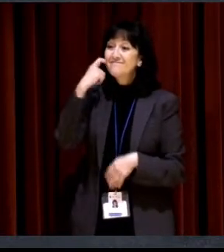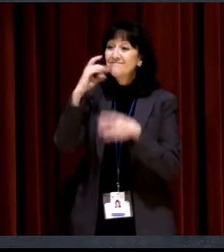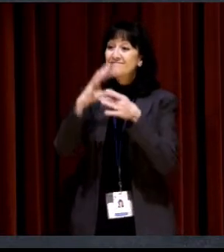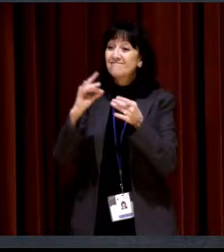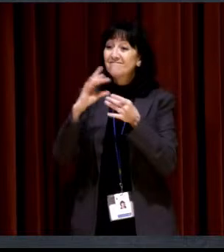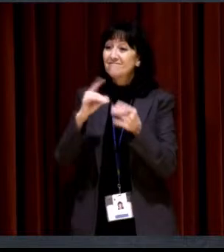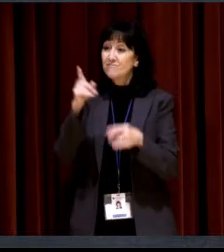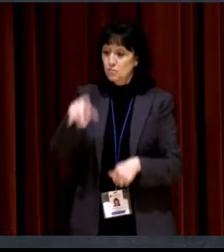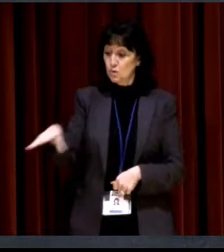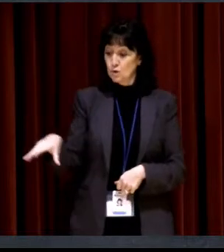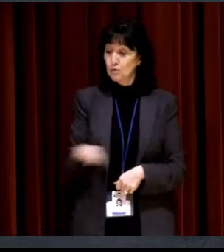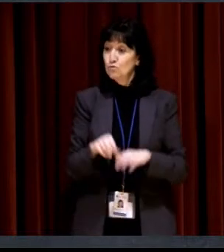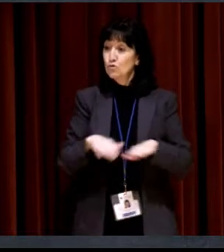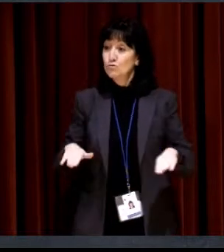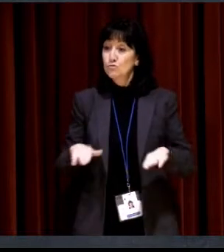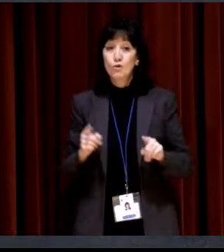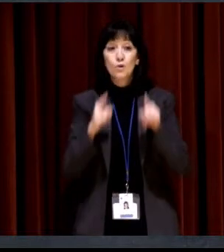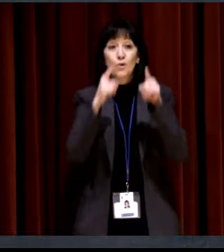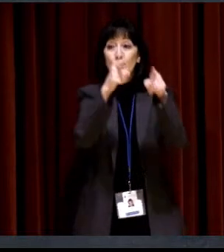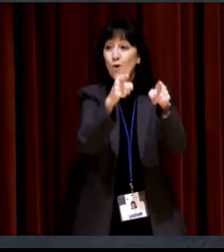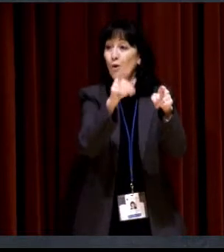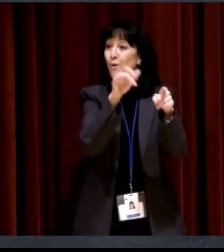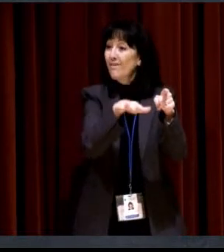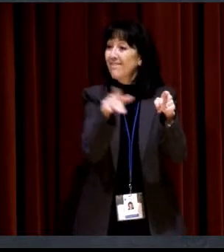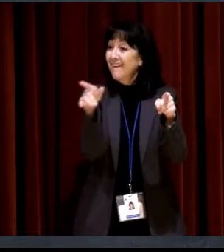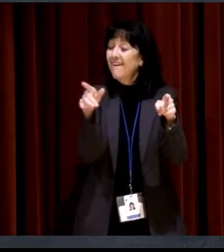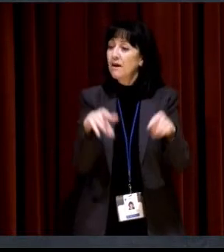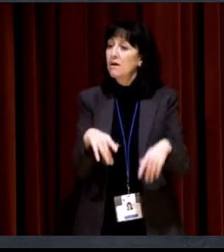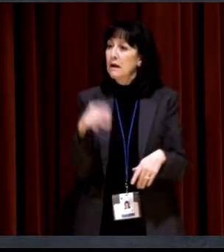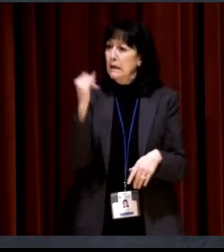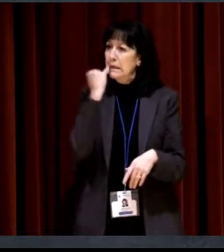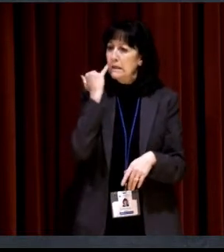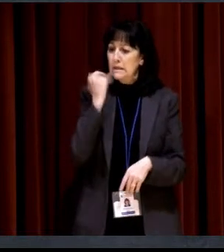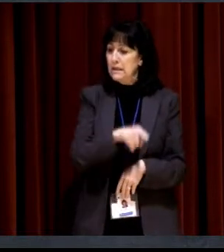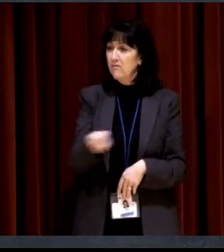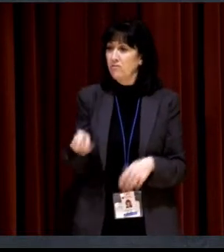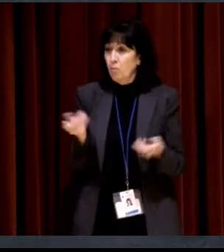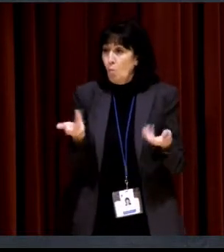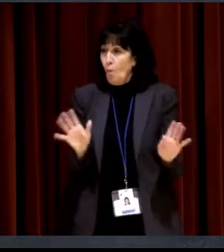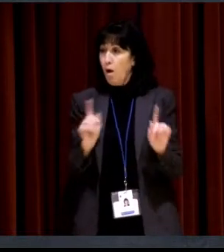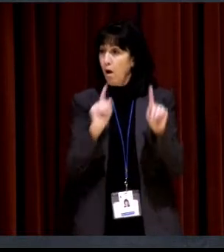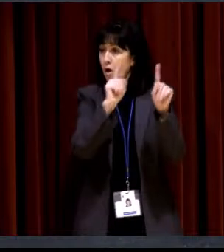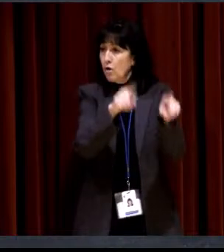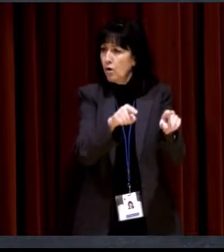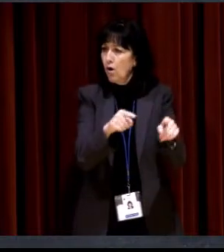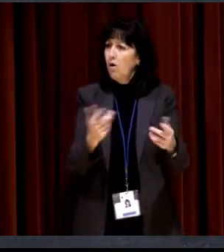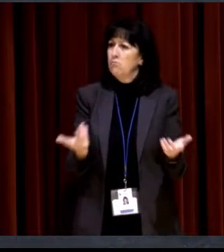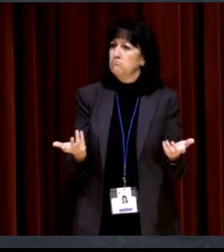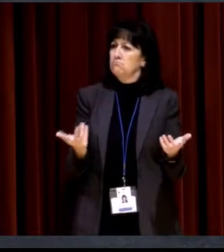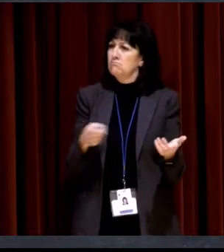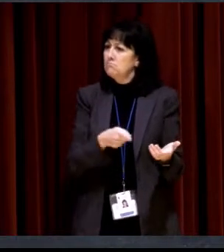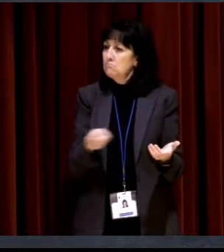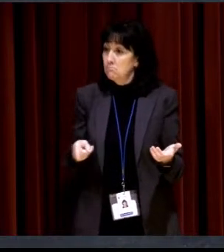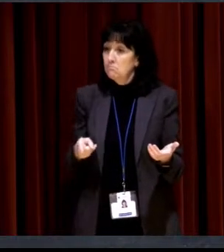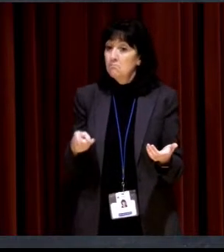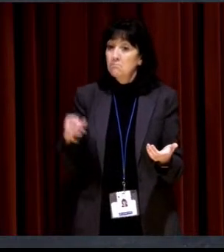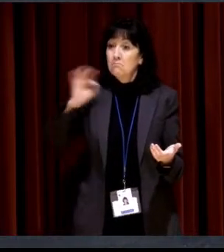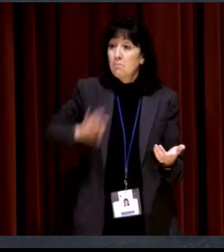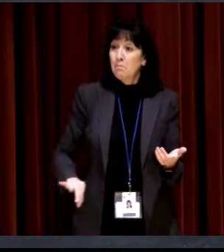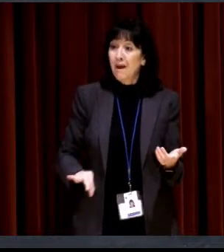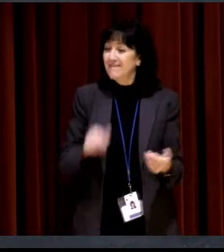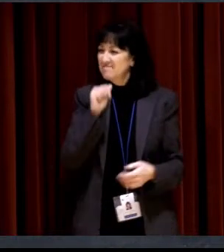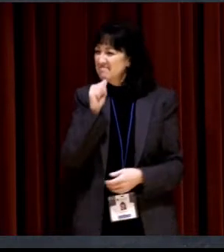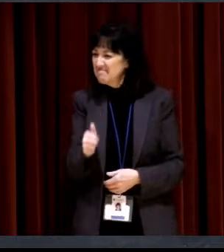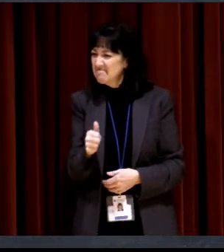take them and none of them wanted to go, it wouldn't have had the same impact. So I think it's important. Well, what we did was we